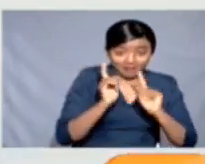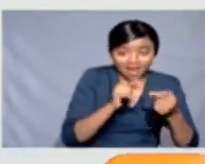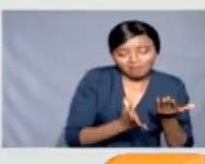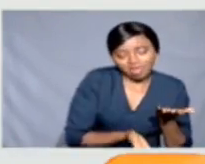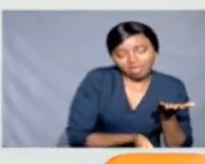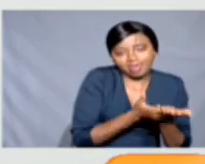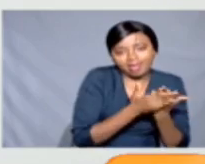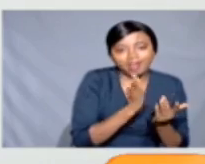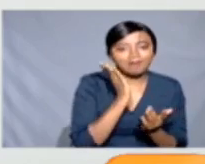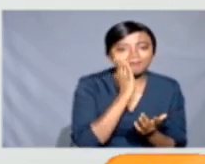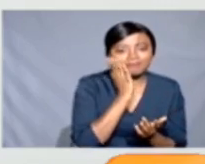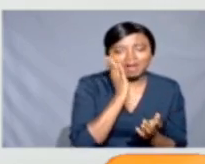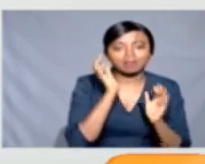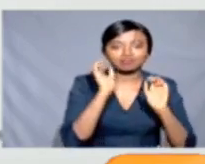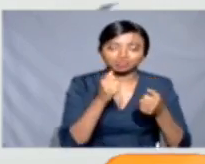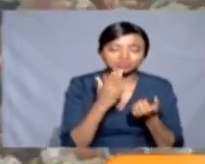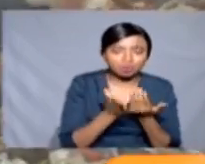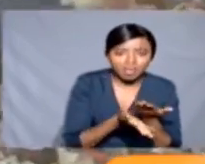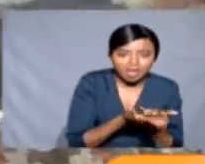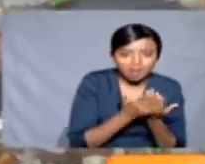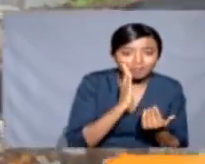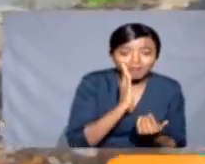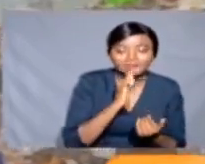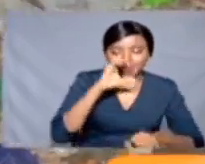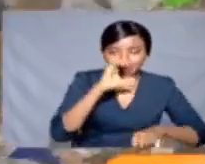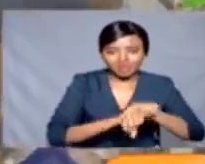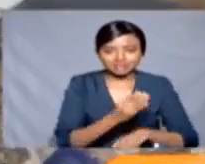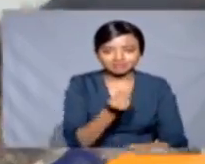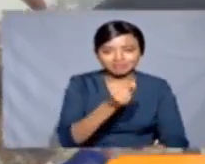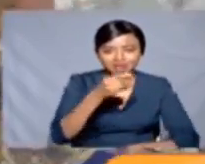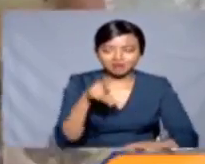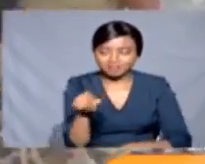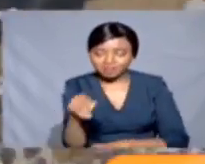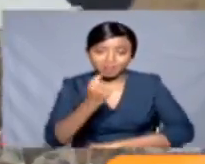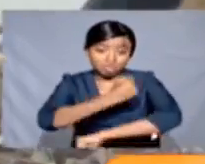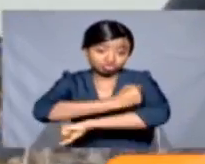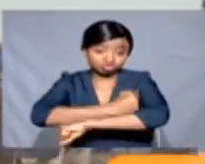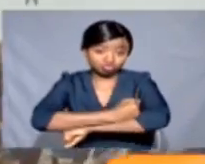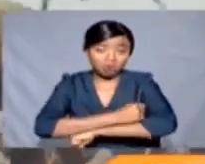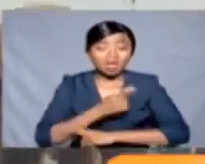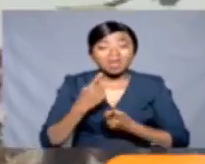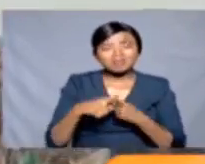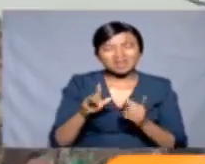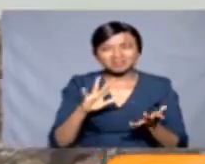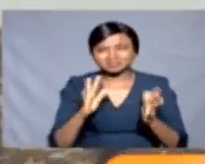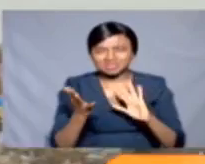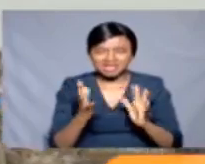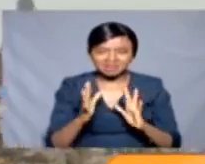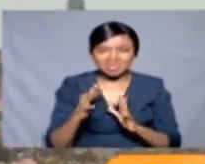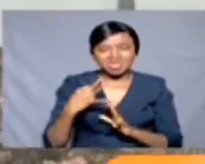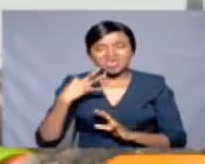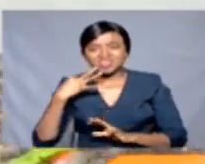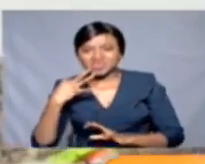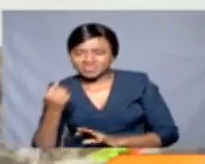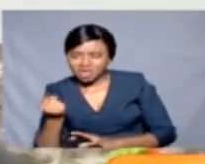hand so that she can fetch him school fees. It is approximated that between 3,000 and